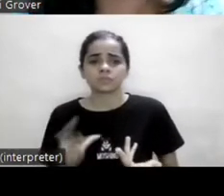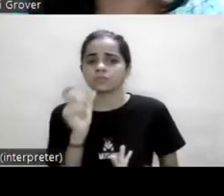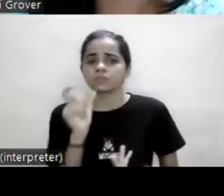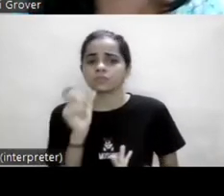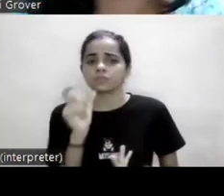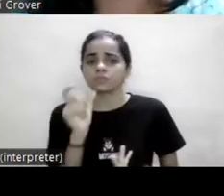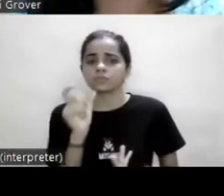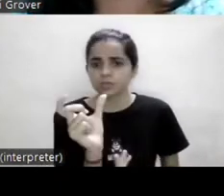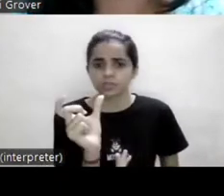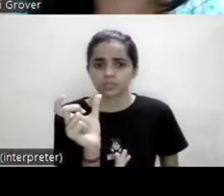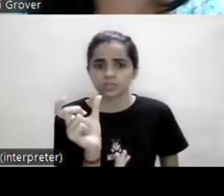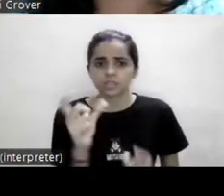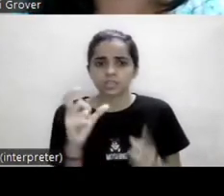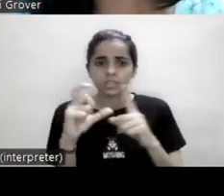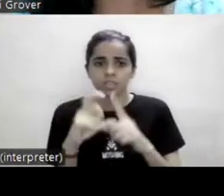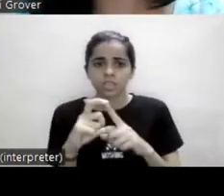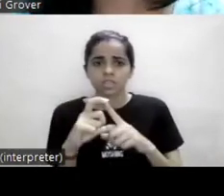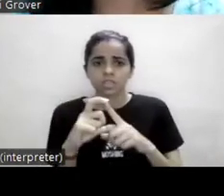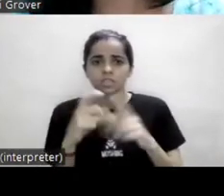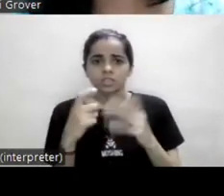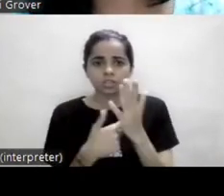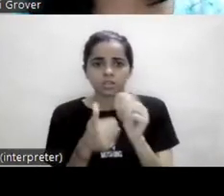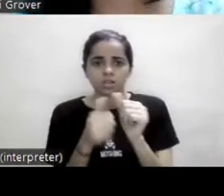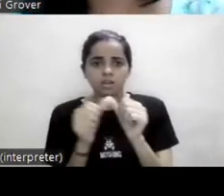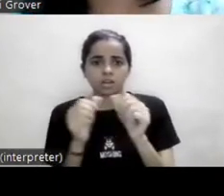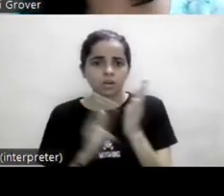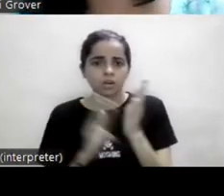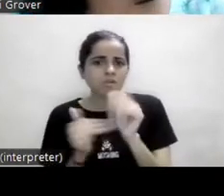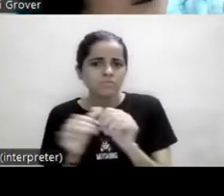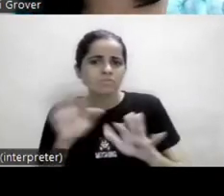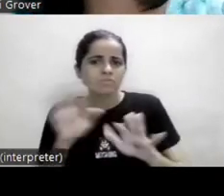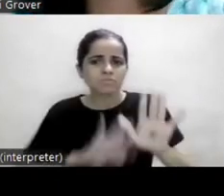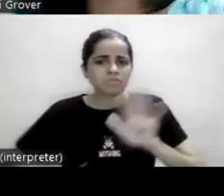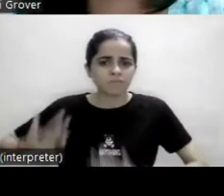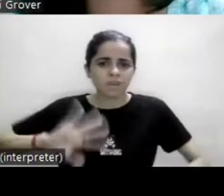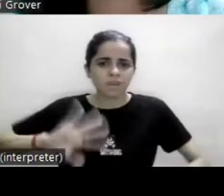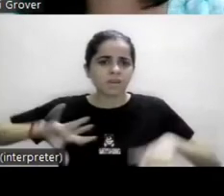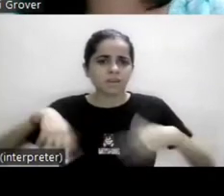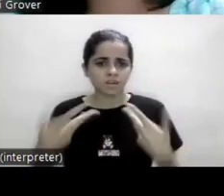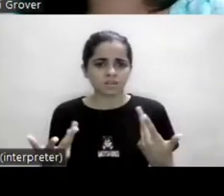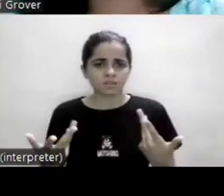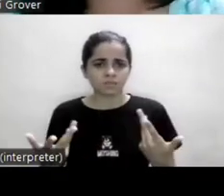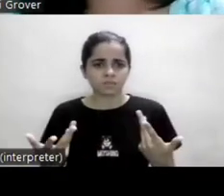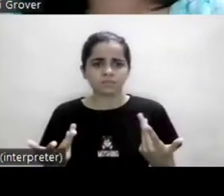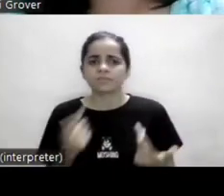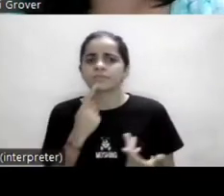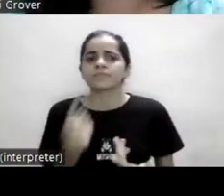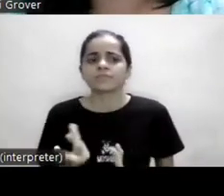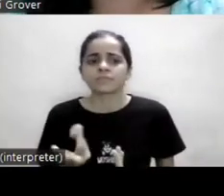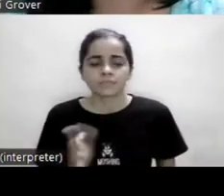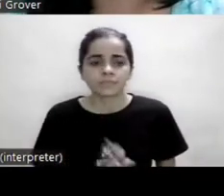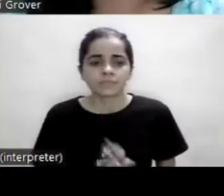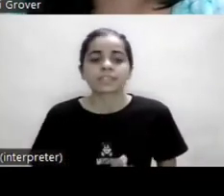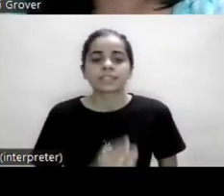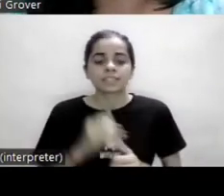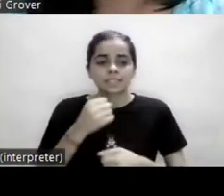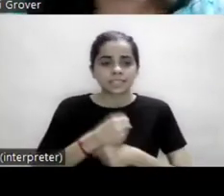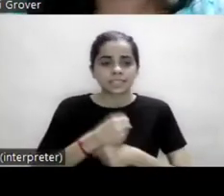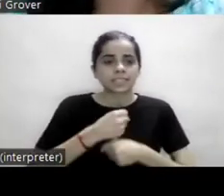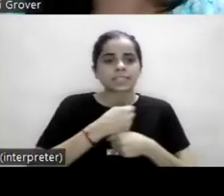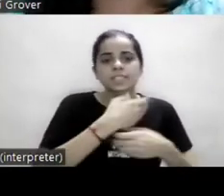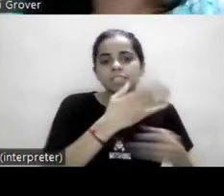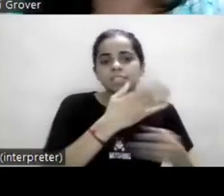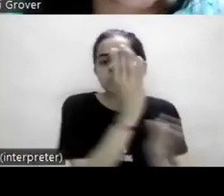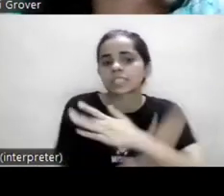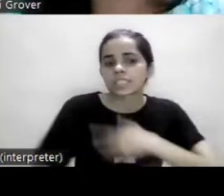genre normality drama genre rather than impairment, disability, or abnormality genre?